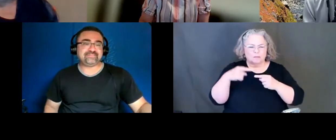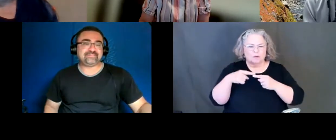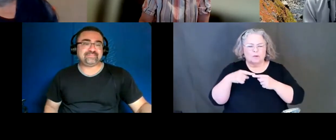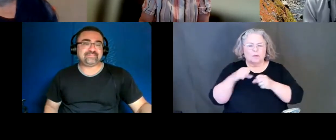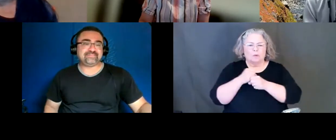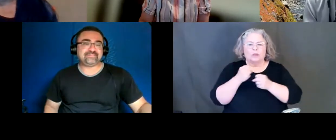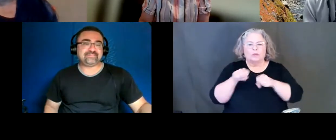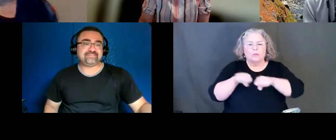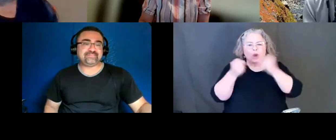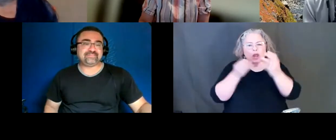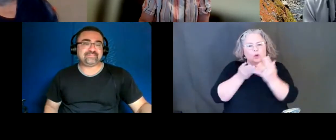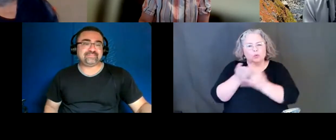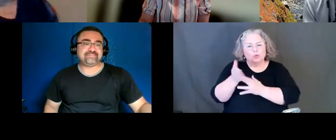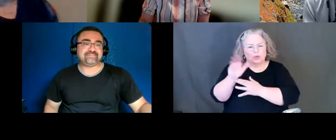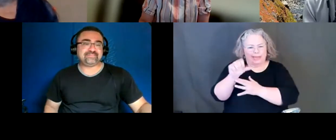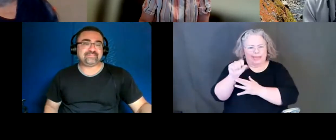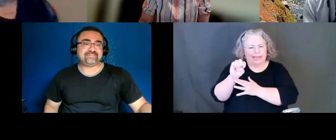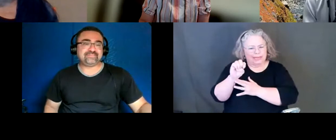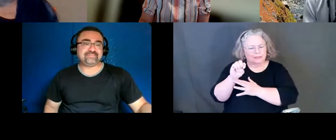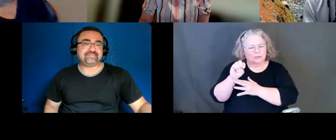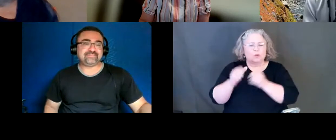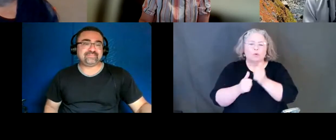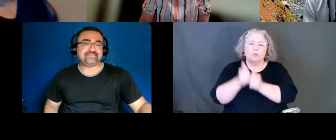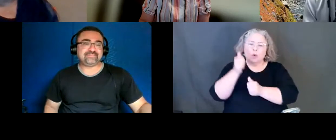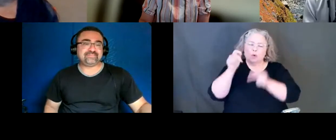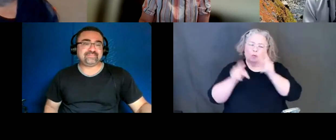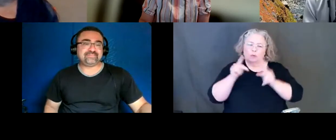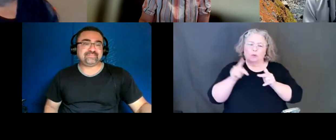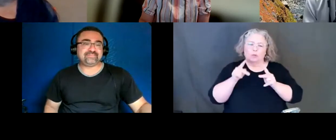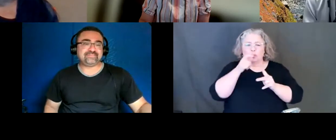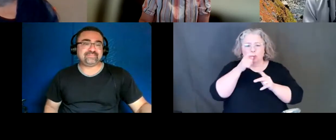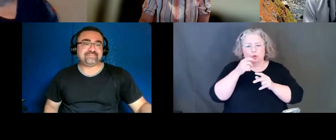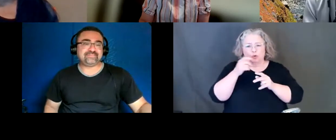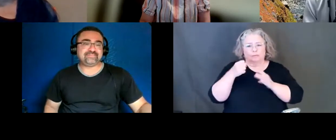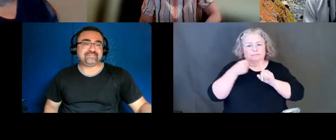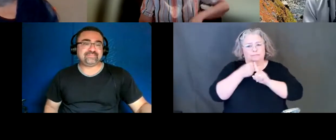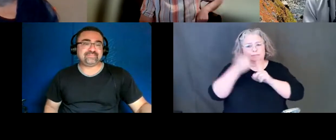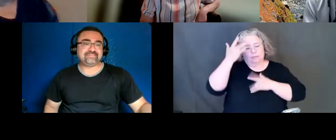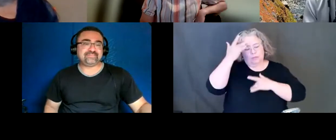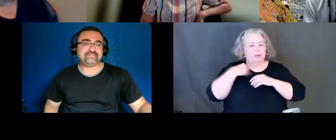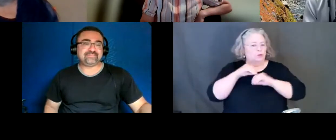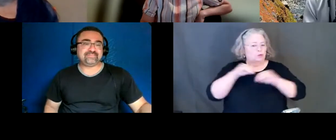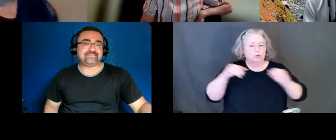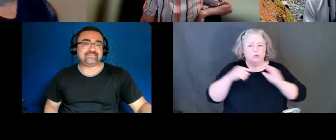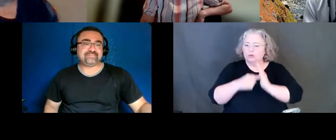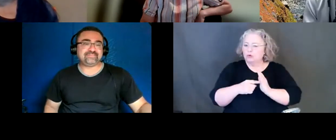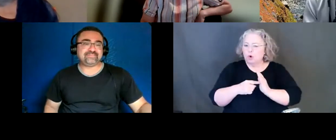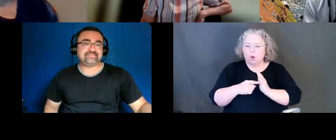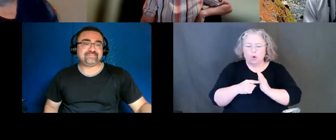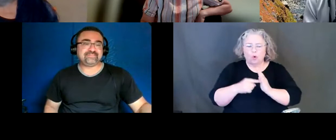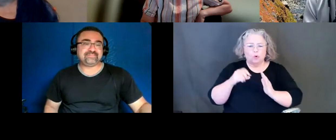breakthrough cases. So the majority of people who get infected will have no symptoms or mild